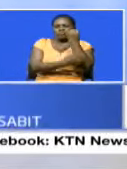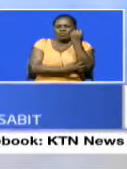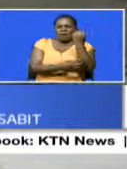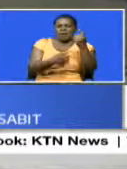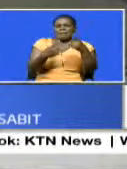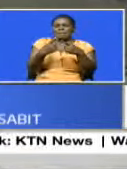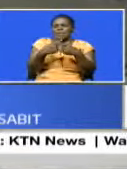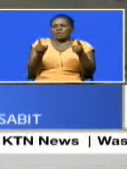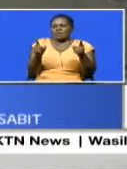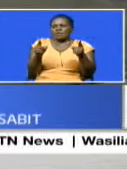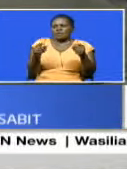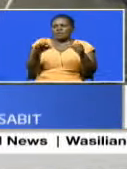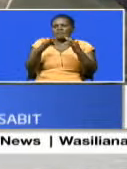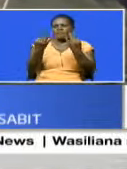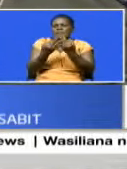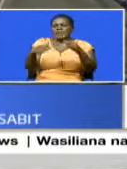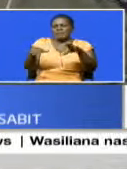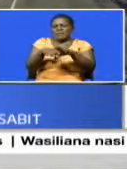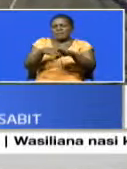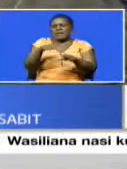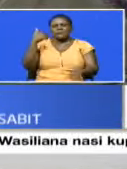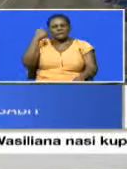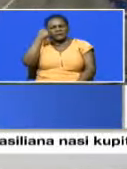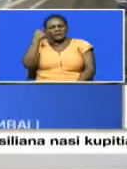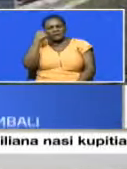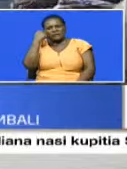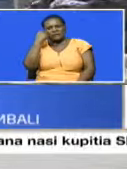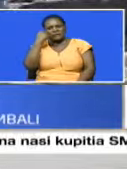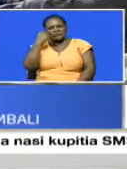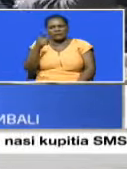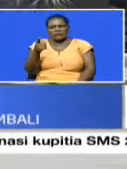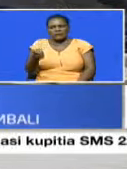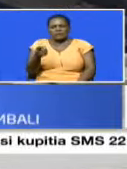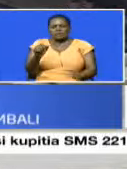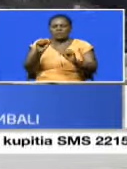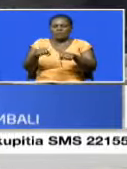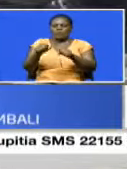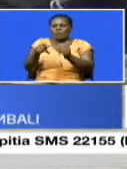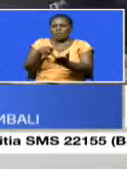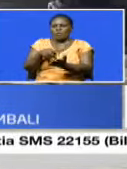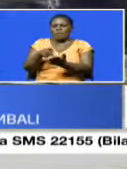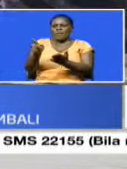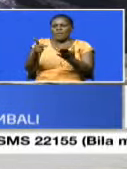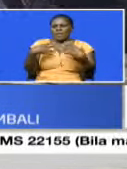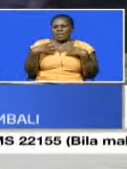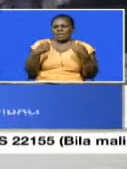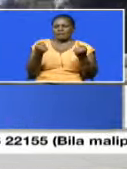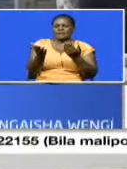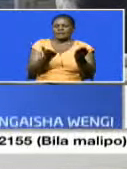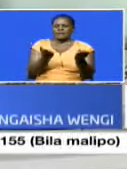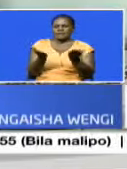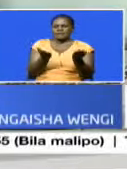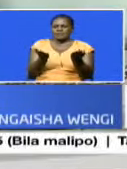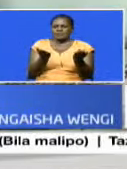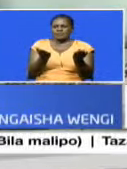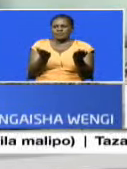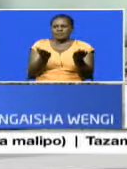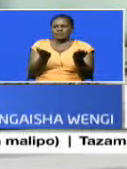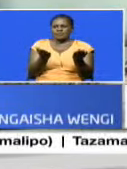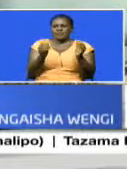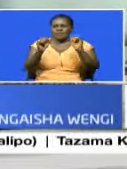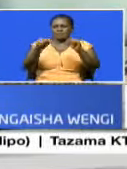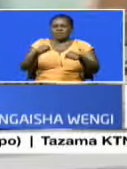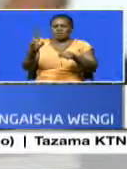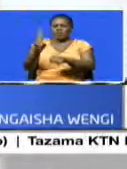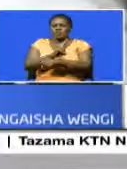member is sick, that money that will have been paid for healthcare services could be